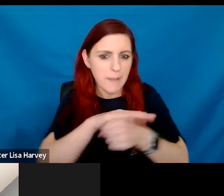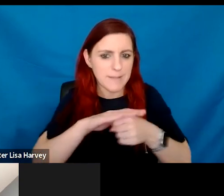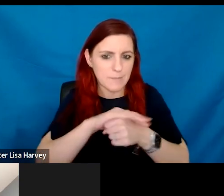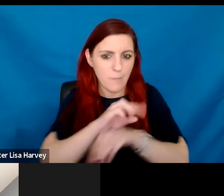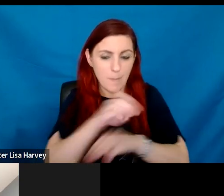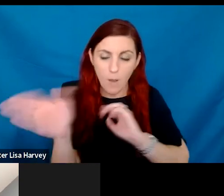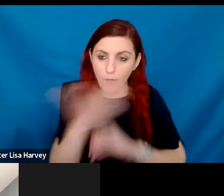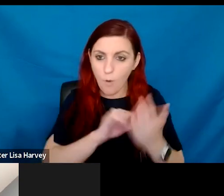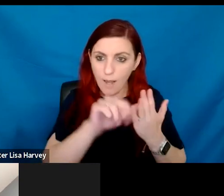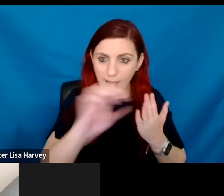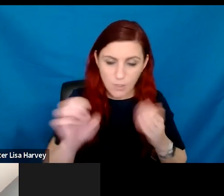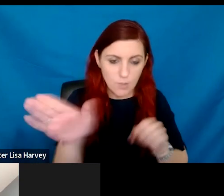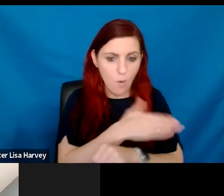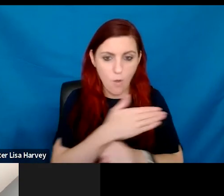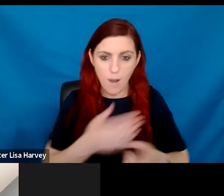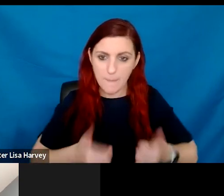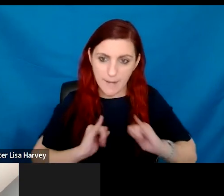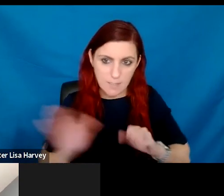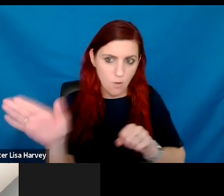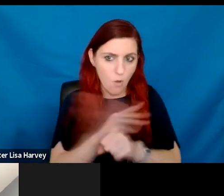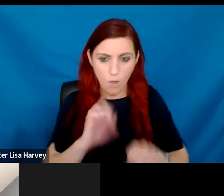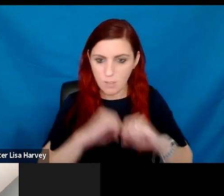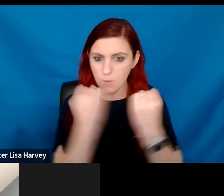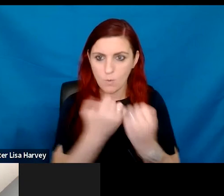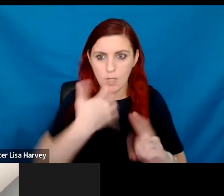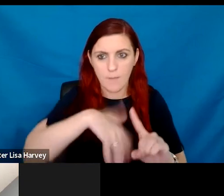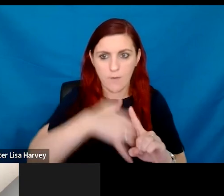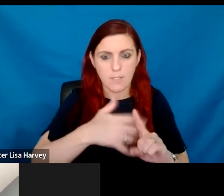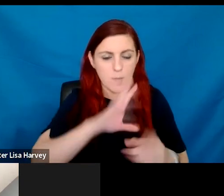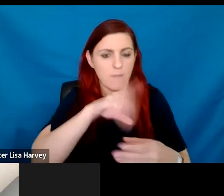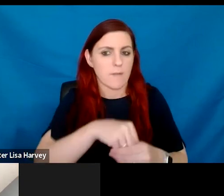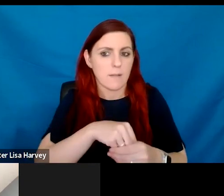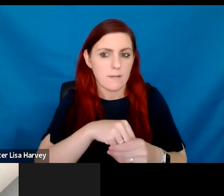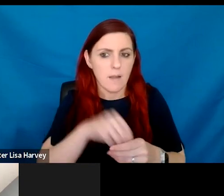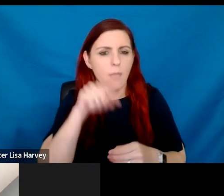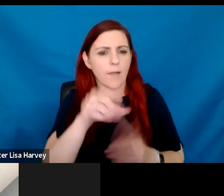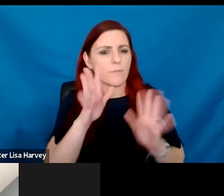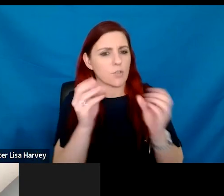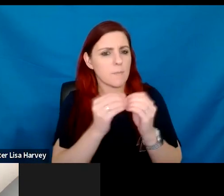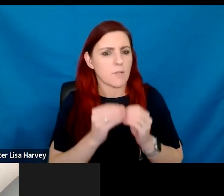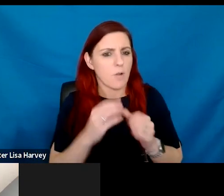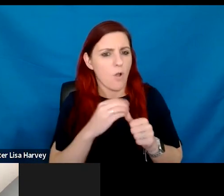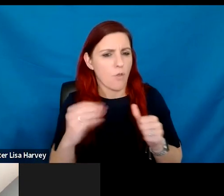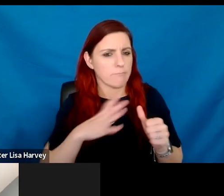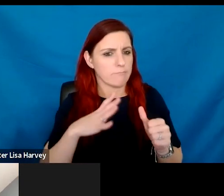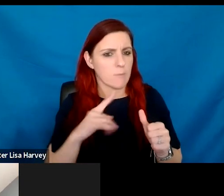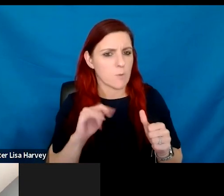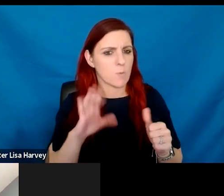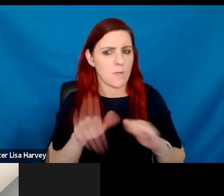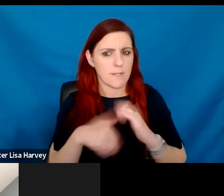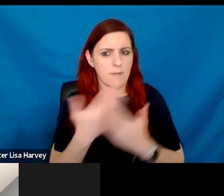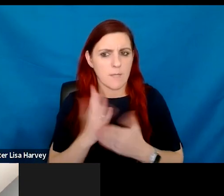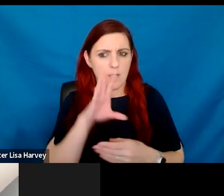ages, all abilities and all social backgrounds to live. It refers to another useful tool developed as